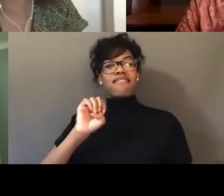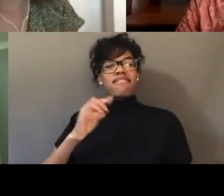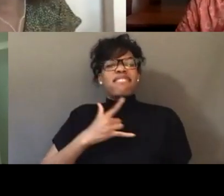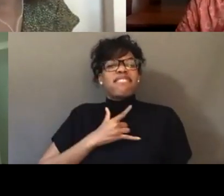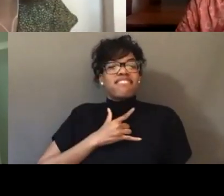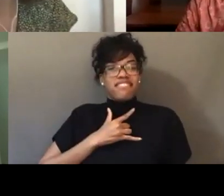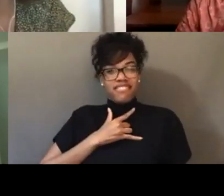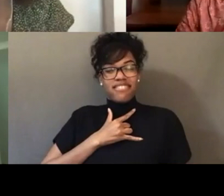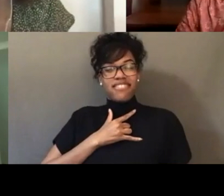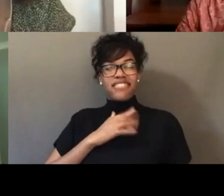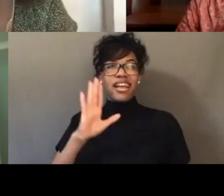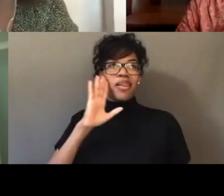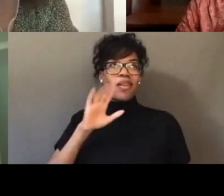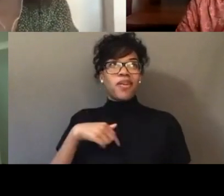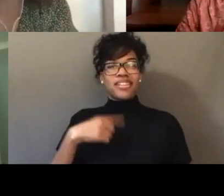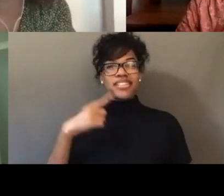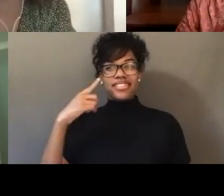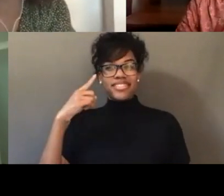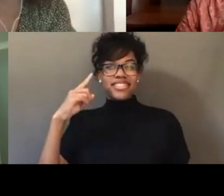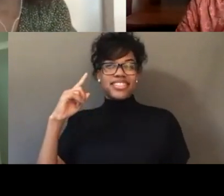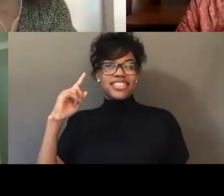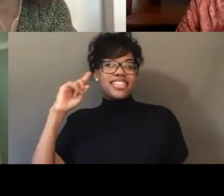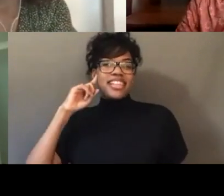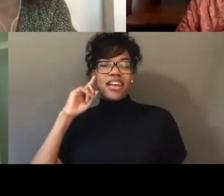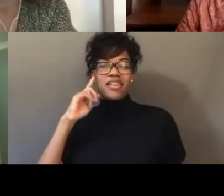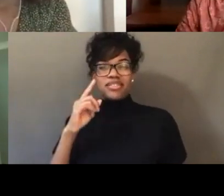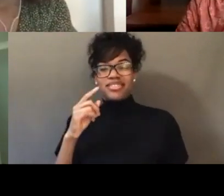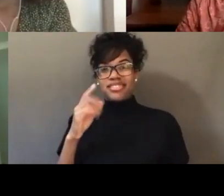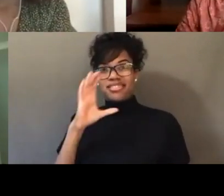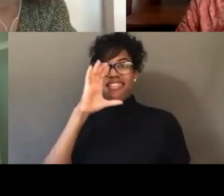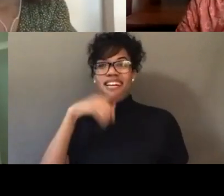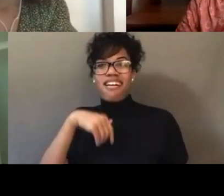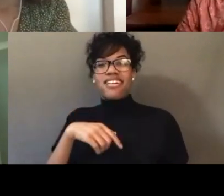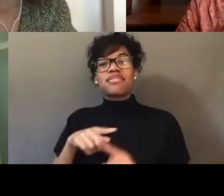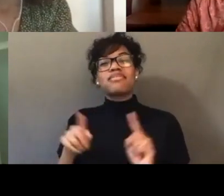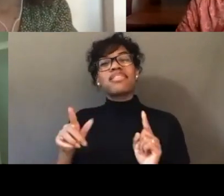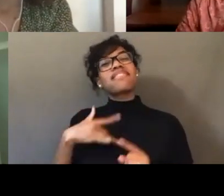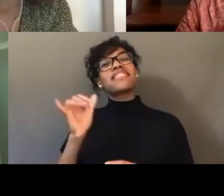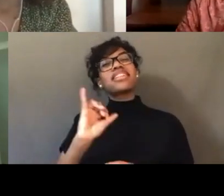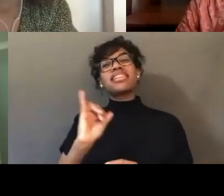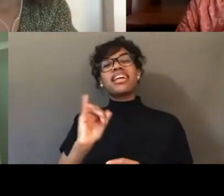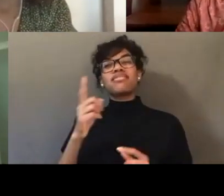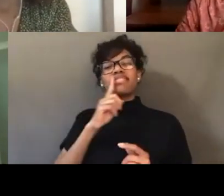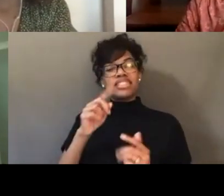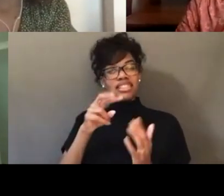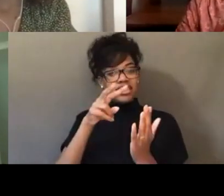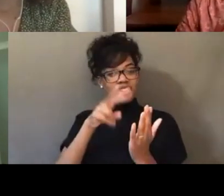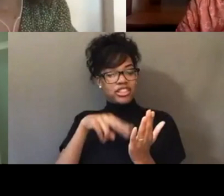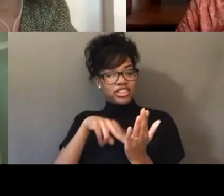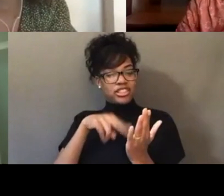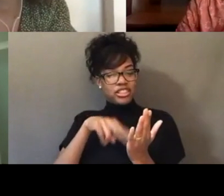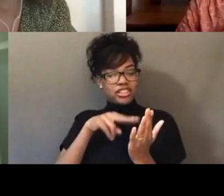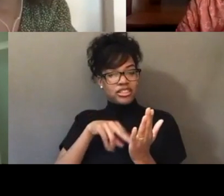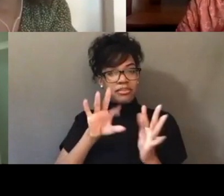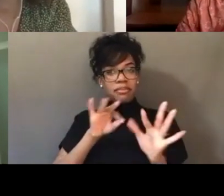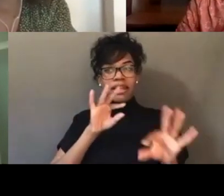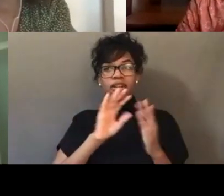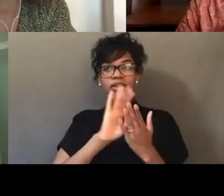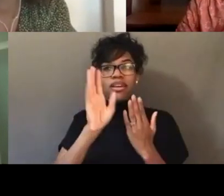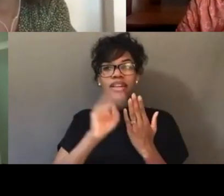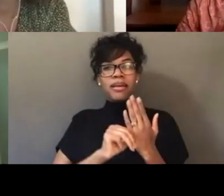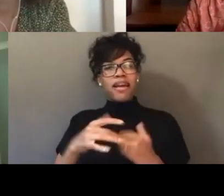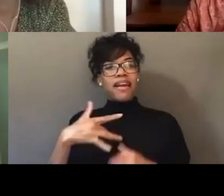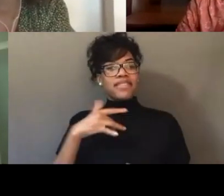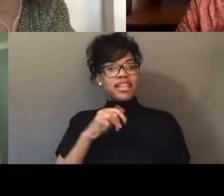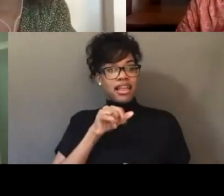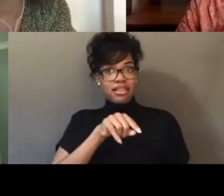lyrics about, you know, comparing our skin to that of being kissed by the sun and just the various shades, as a scaffolding to get